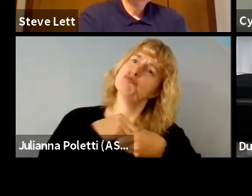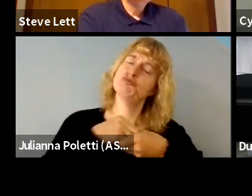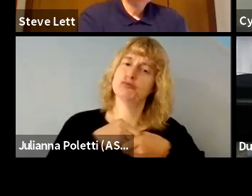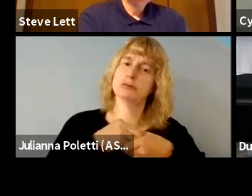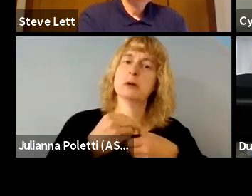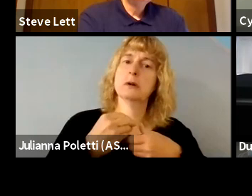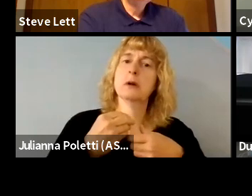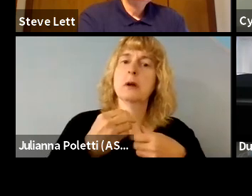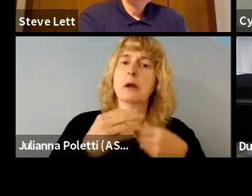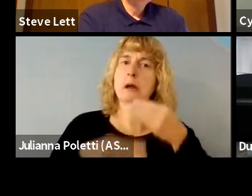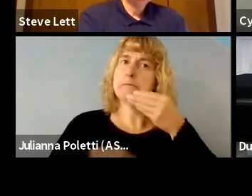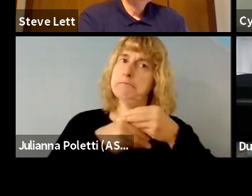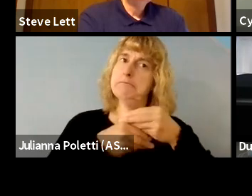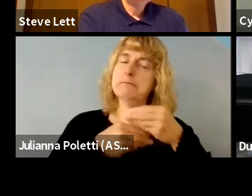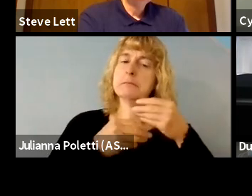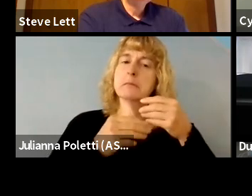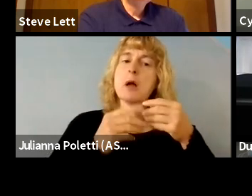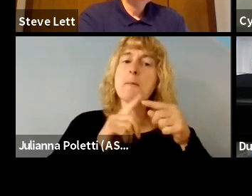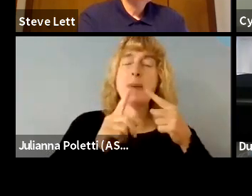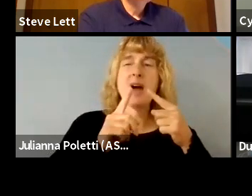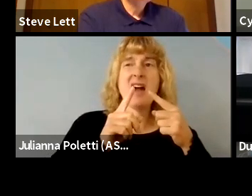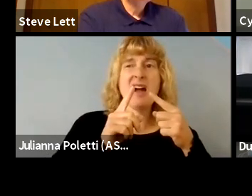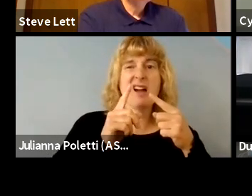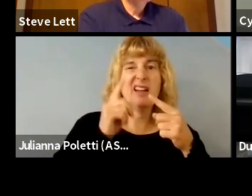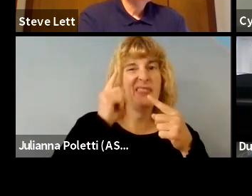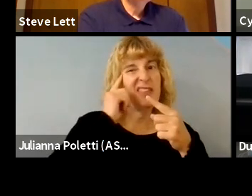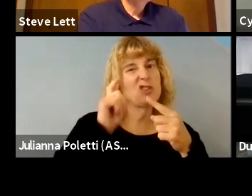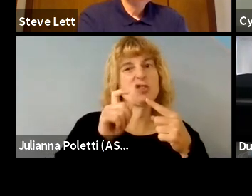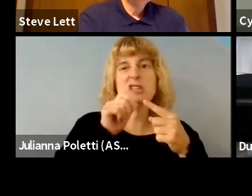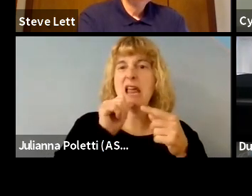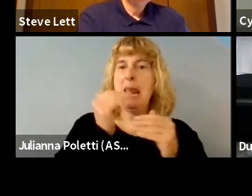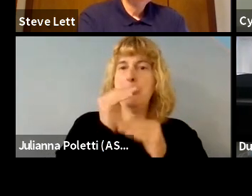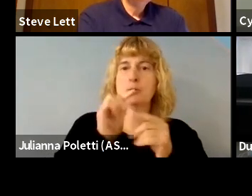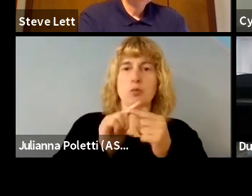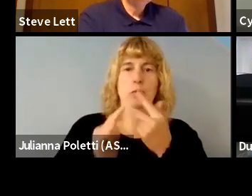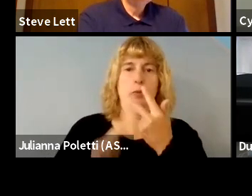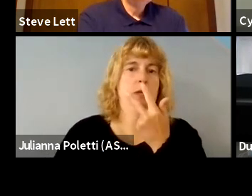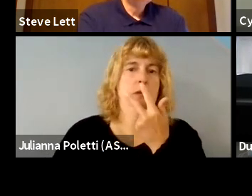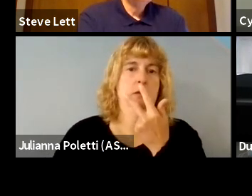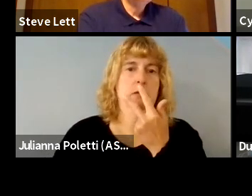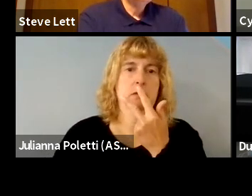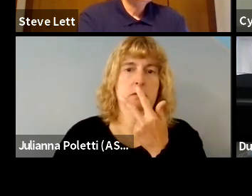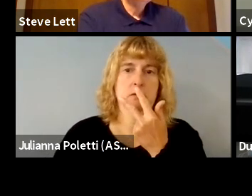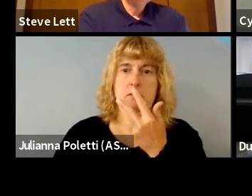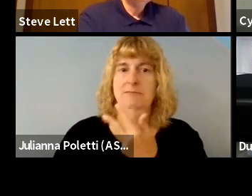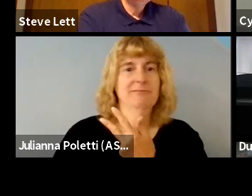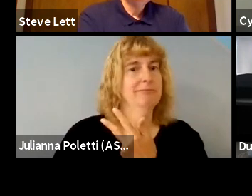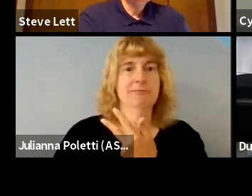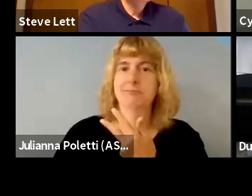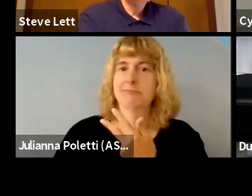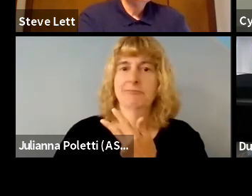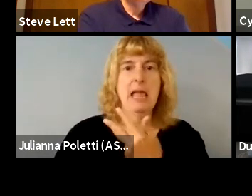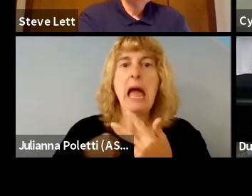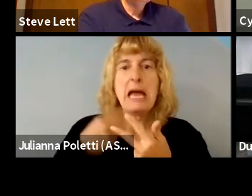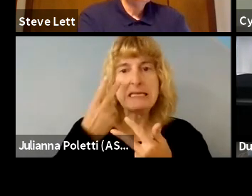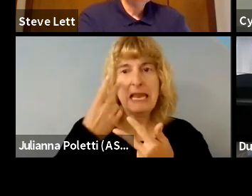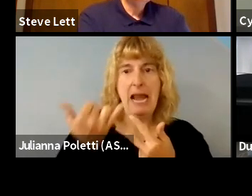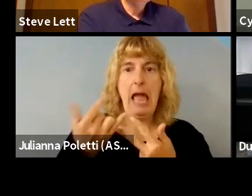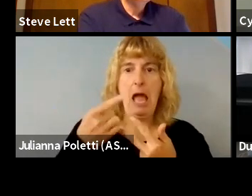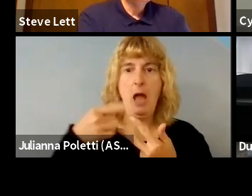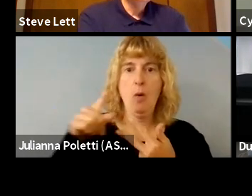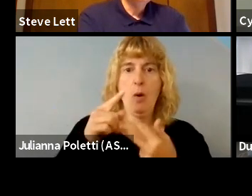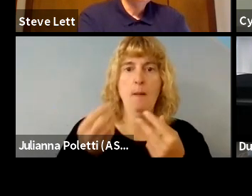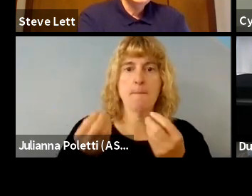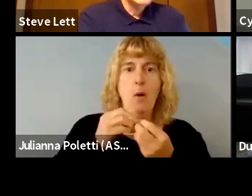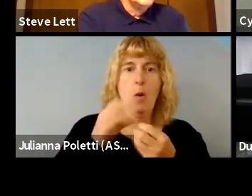sure if we should limit it to 3 people. I think I can already see now we have more than 3 people that want to partake